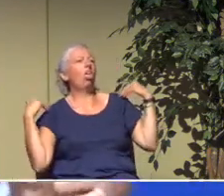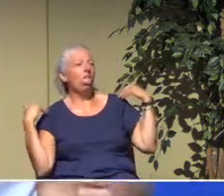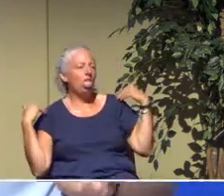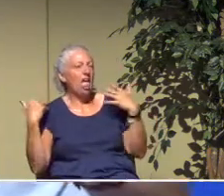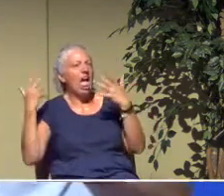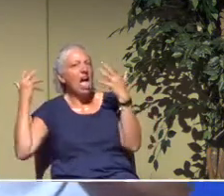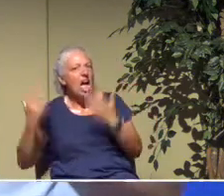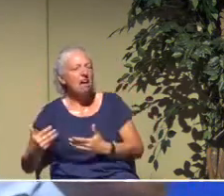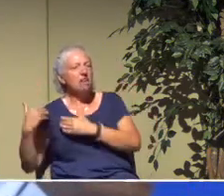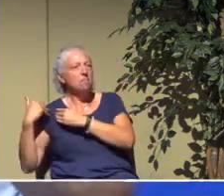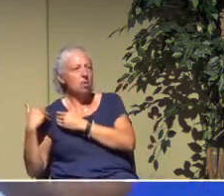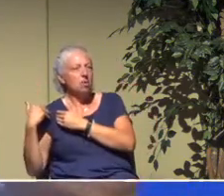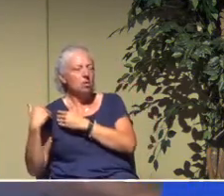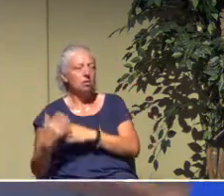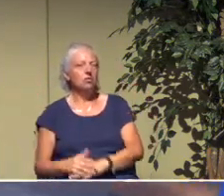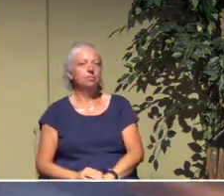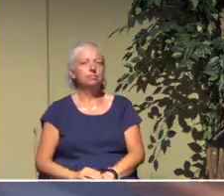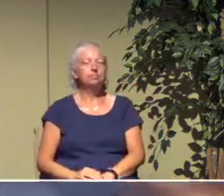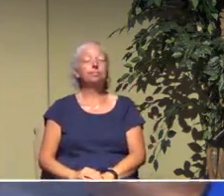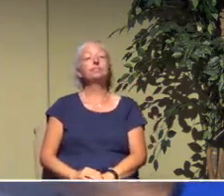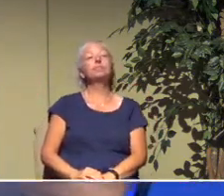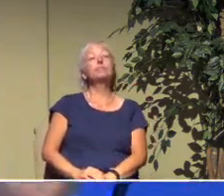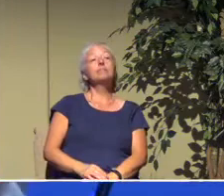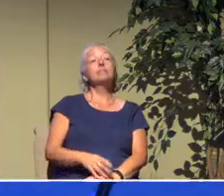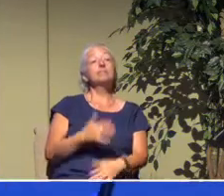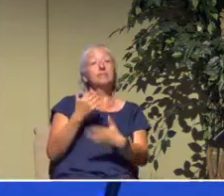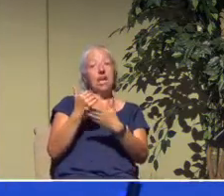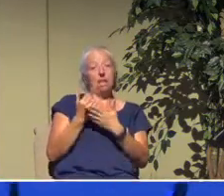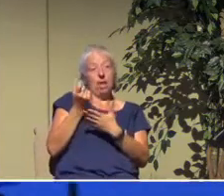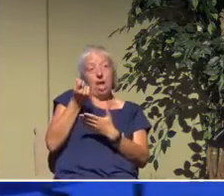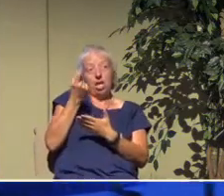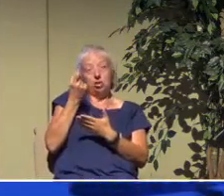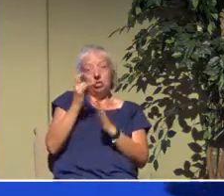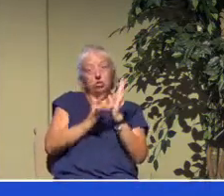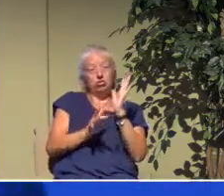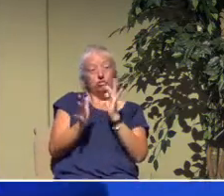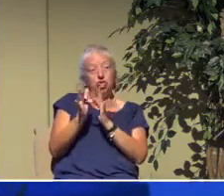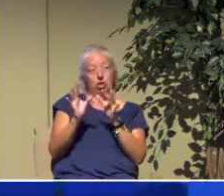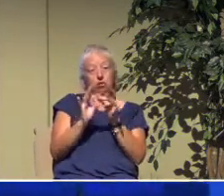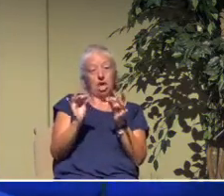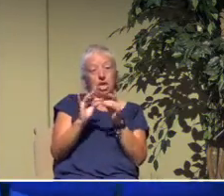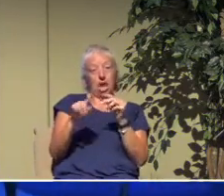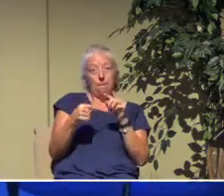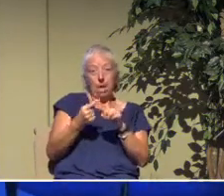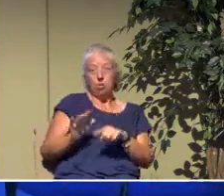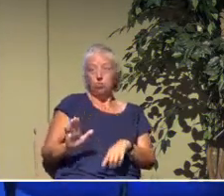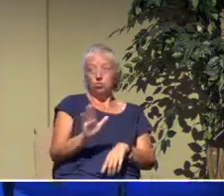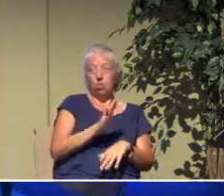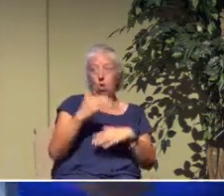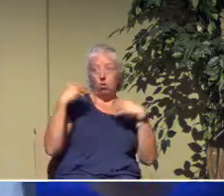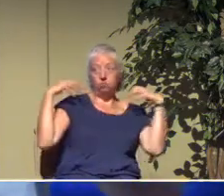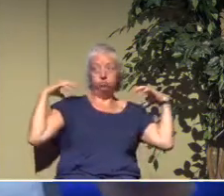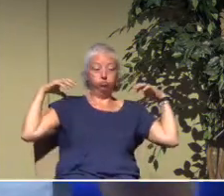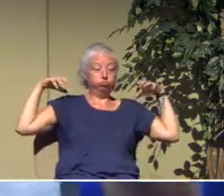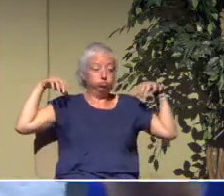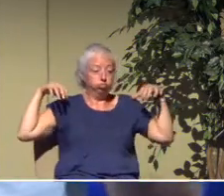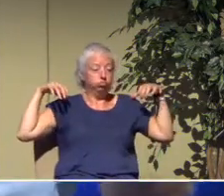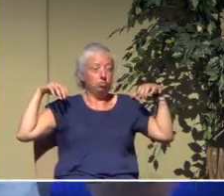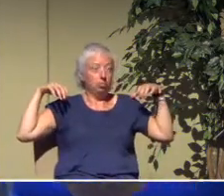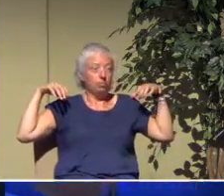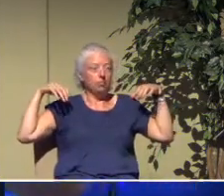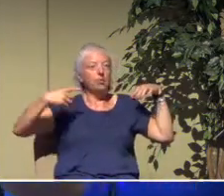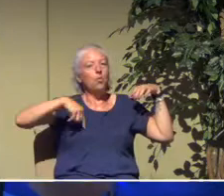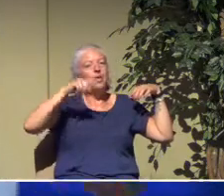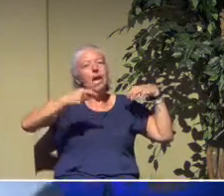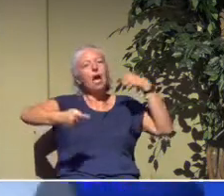Now, in order to understand what Jesus is saying about your yoke, we need to go back and understand